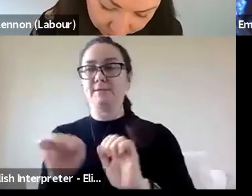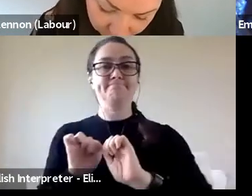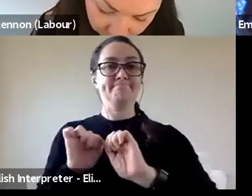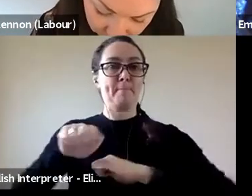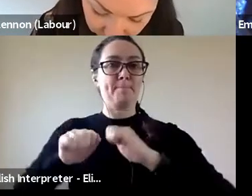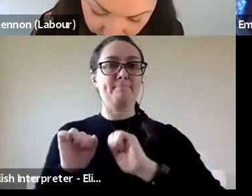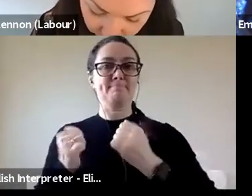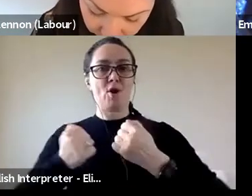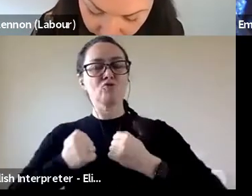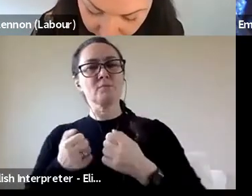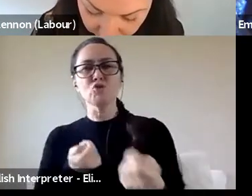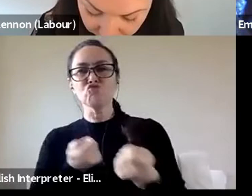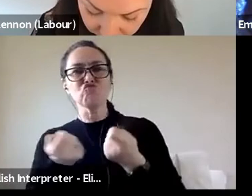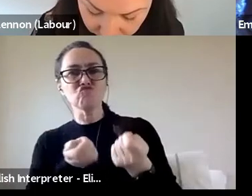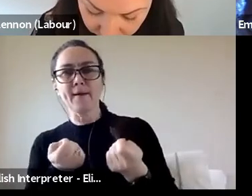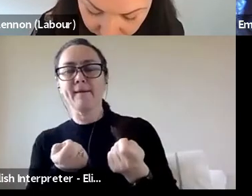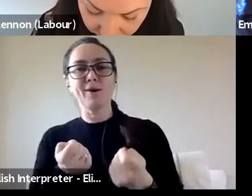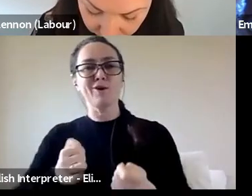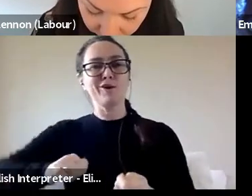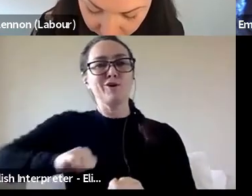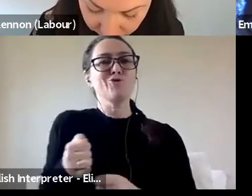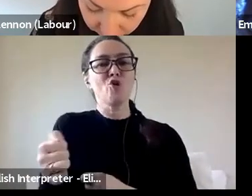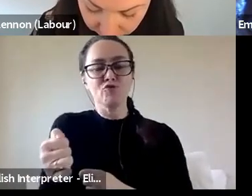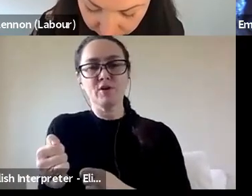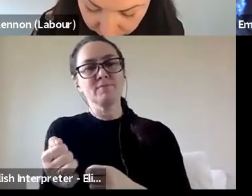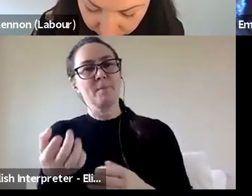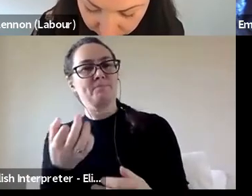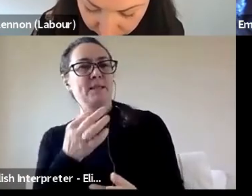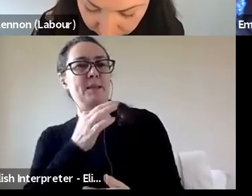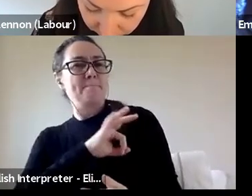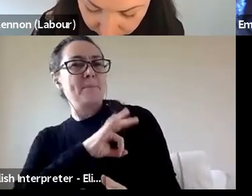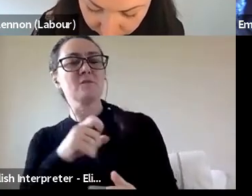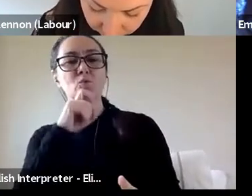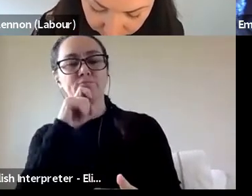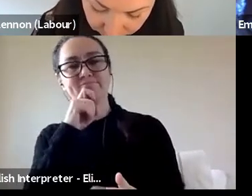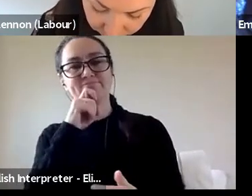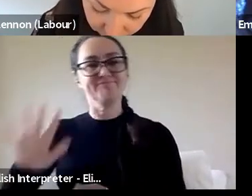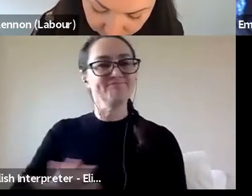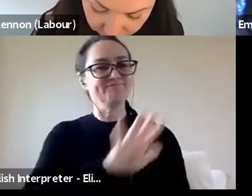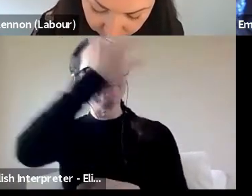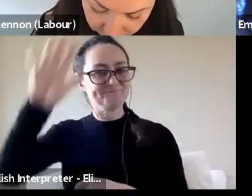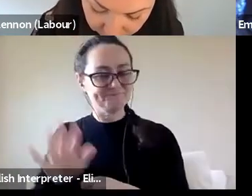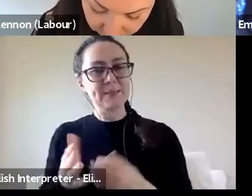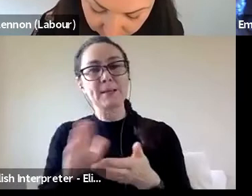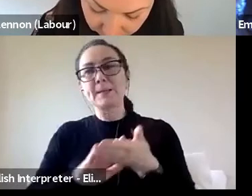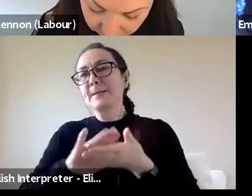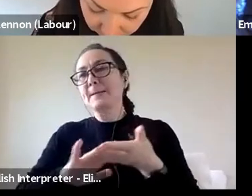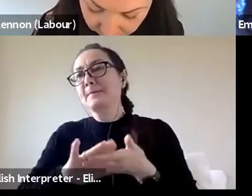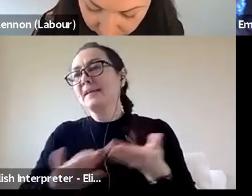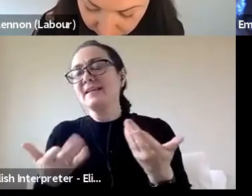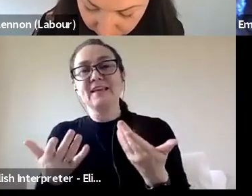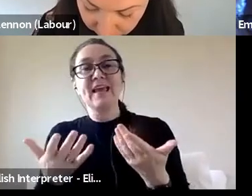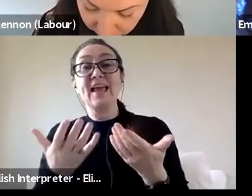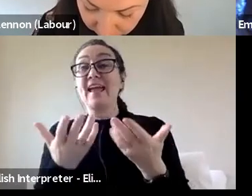the country. So I think for me that intrinsically means ensuring that people who qualify for